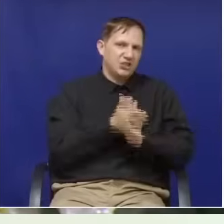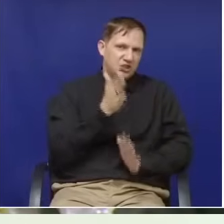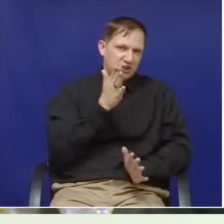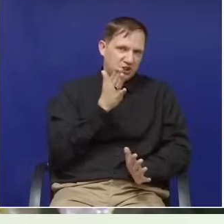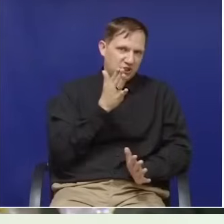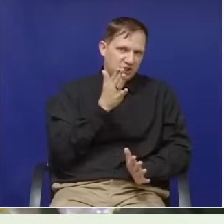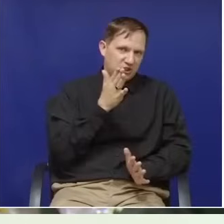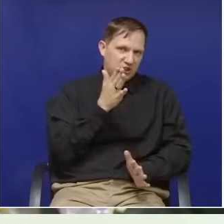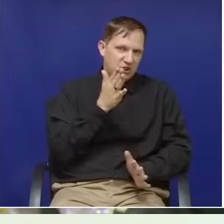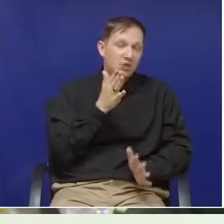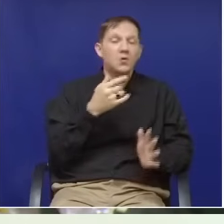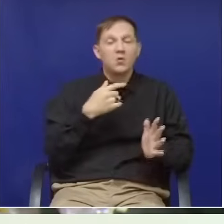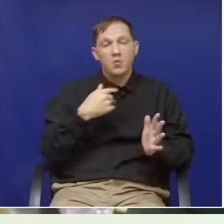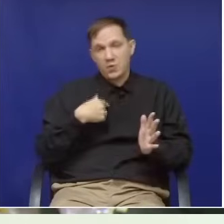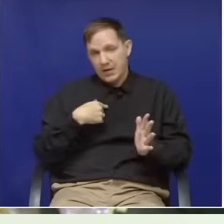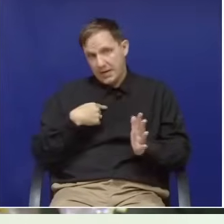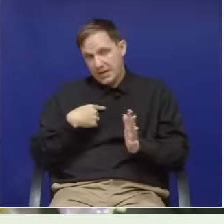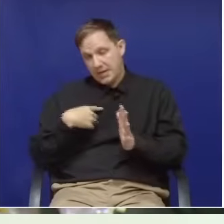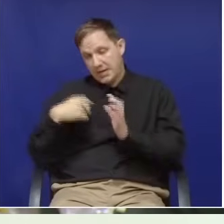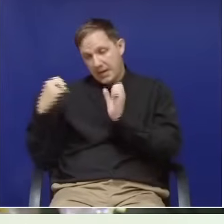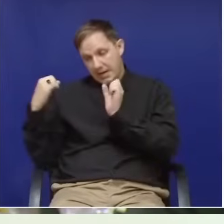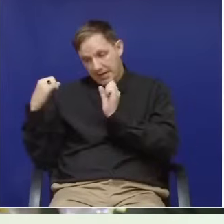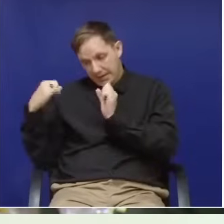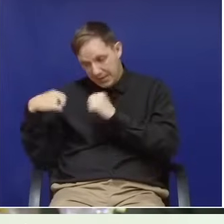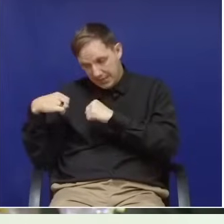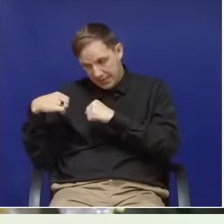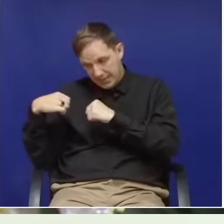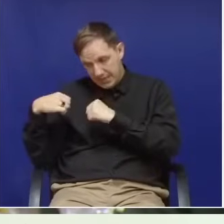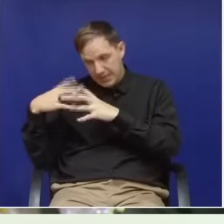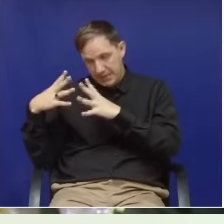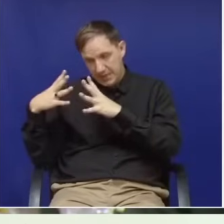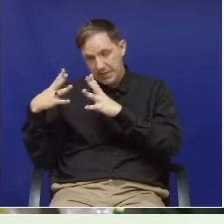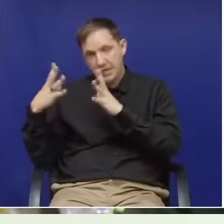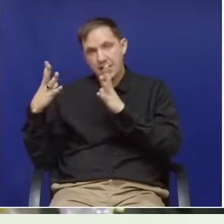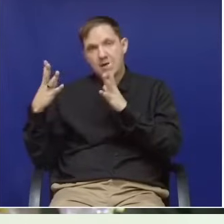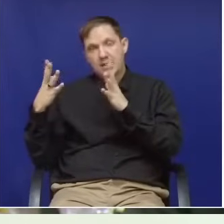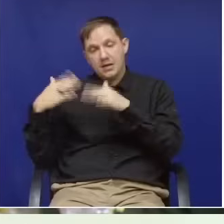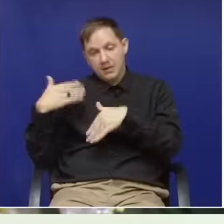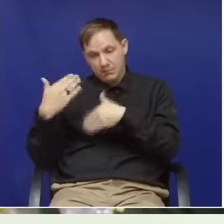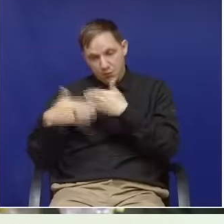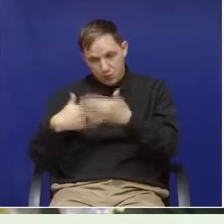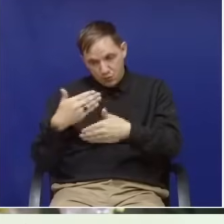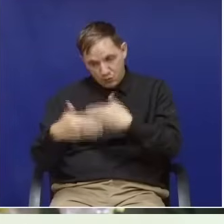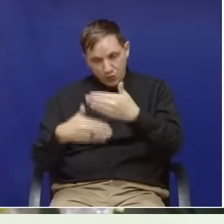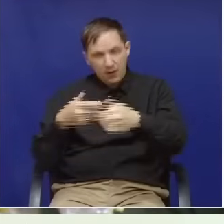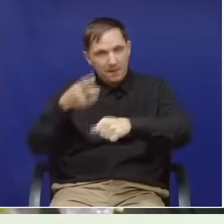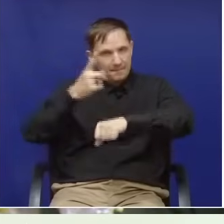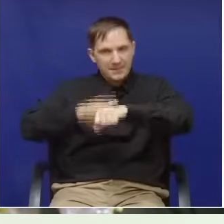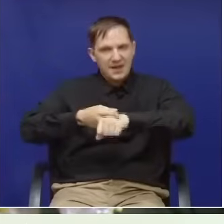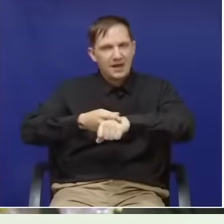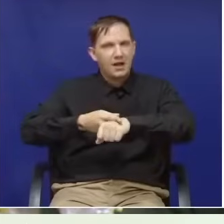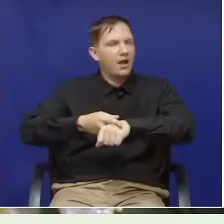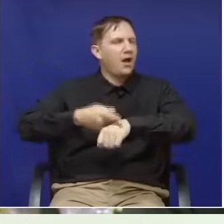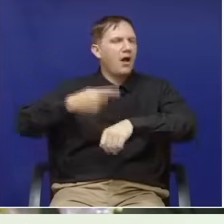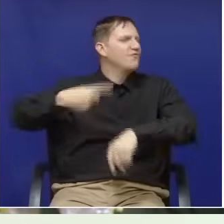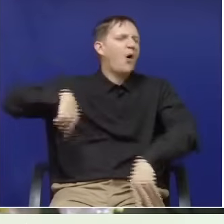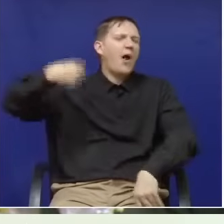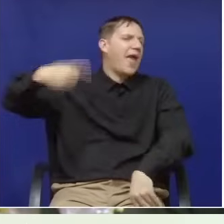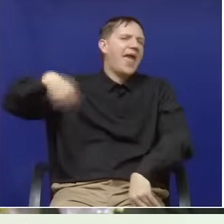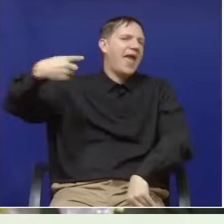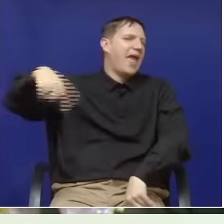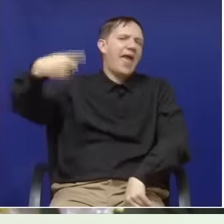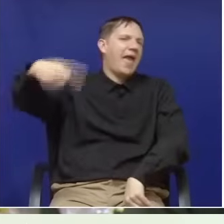have agreed in the ministry and the department that disciplinary processes will not take forever. We have